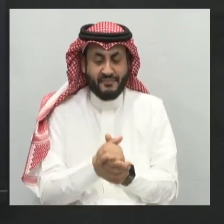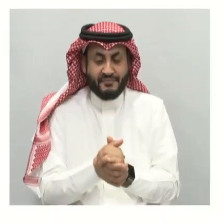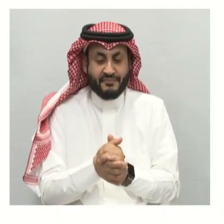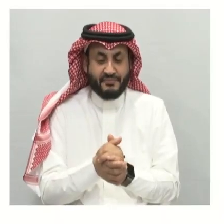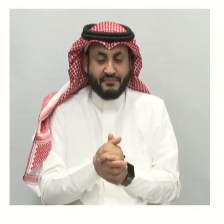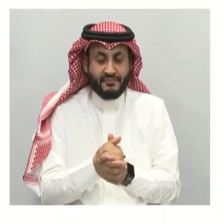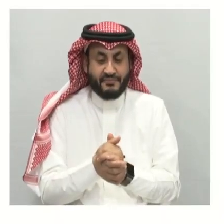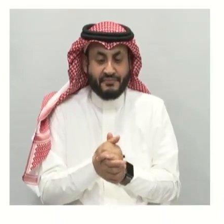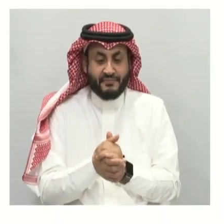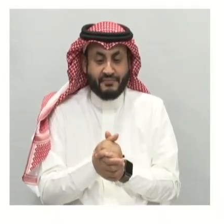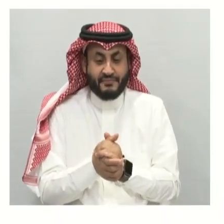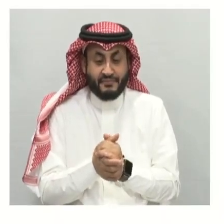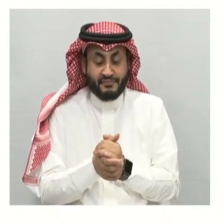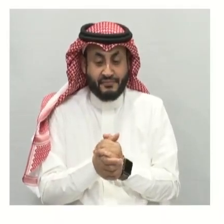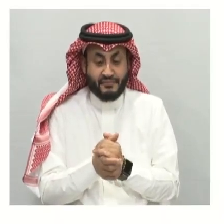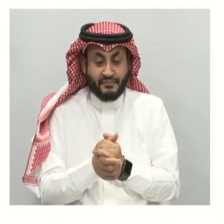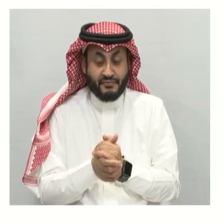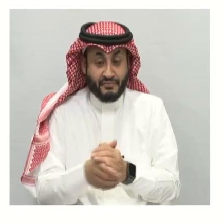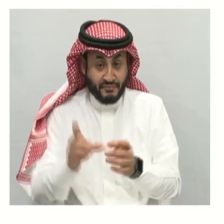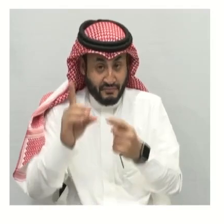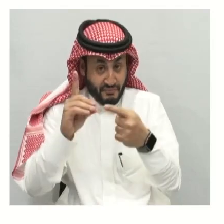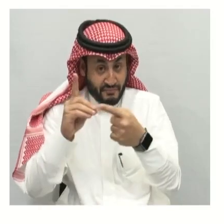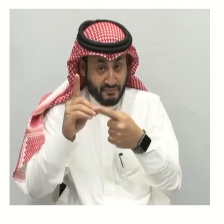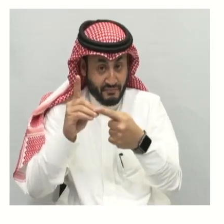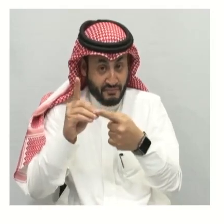What letter do we have over here?